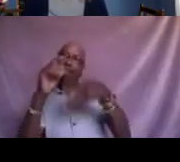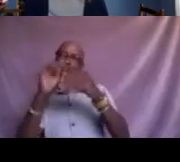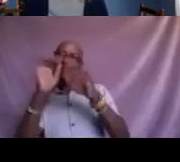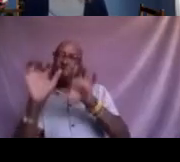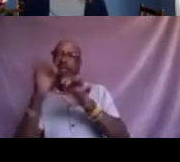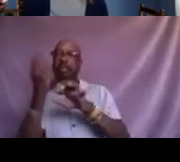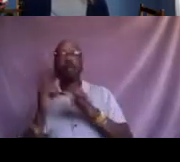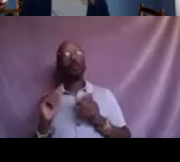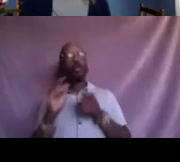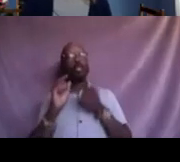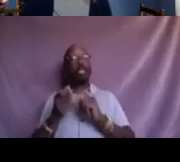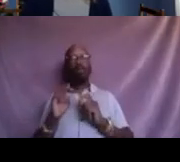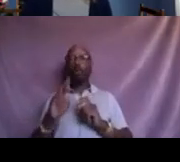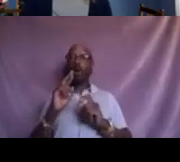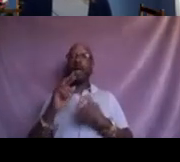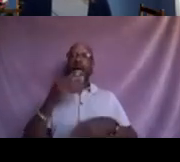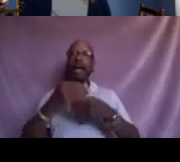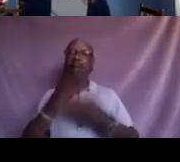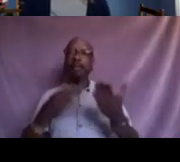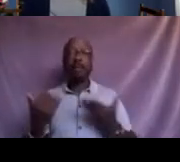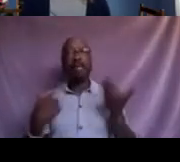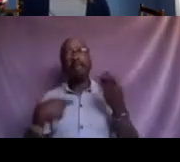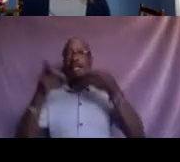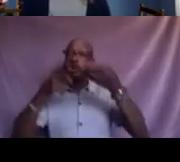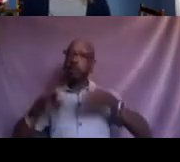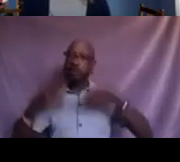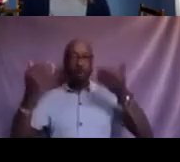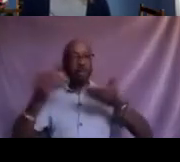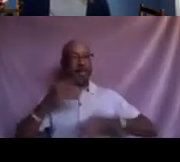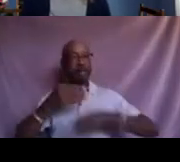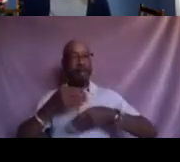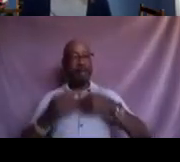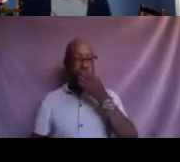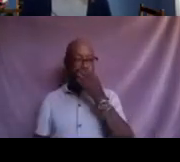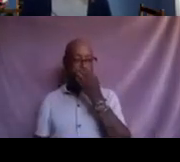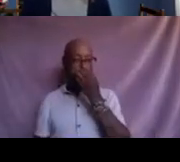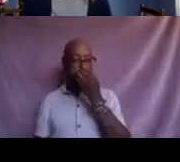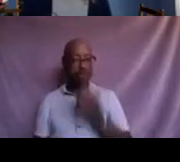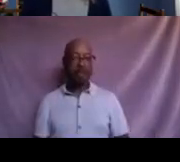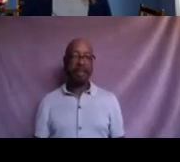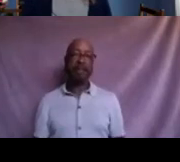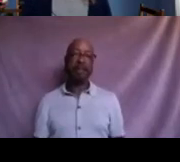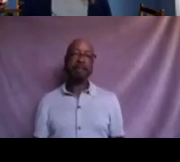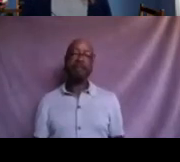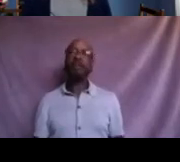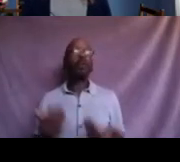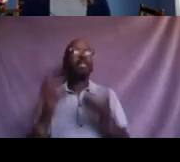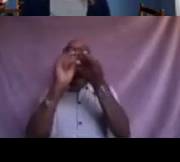ahead and change or add something. Maybe add a description. That that sort of thing. Go ahead and change something in